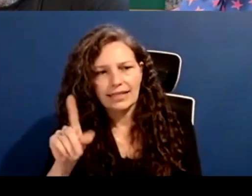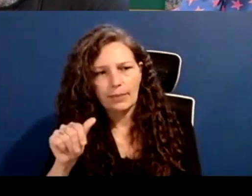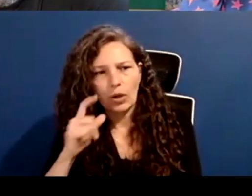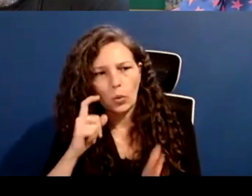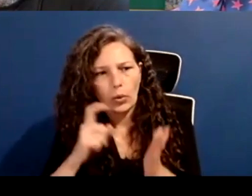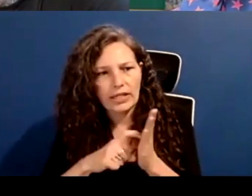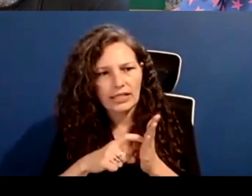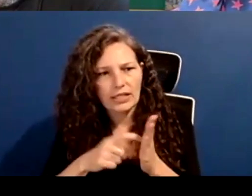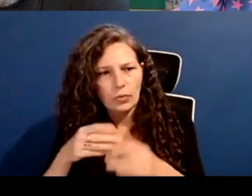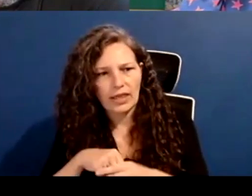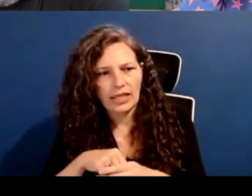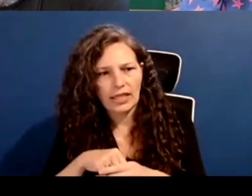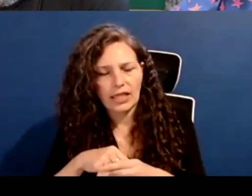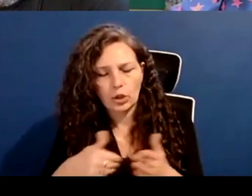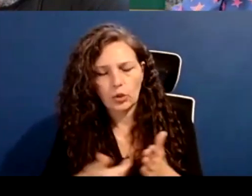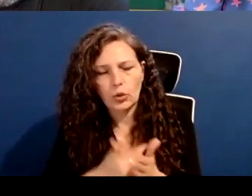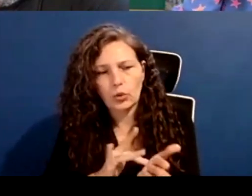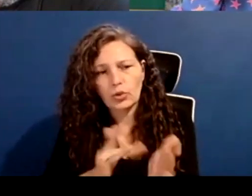today.